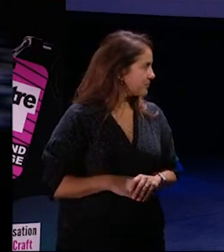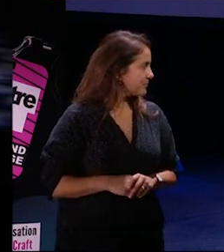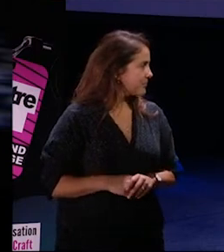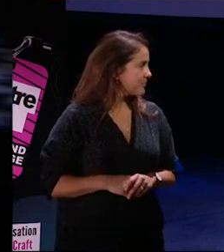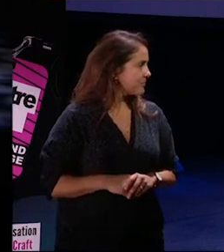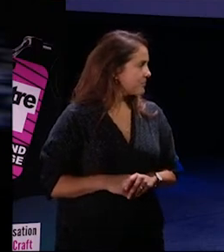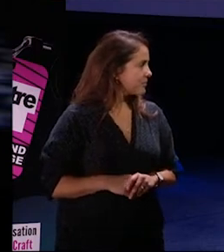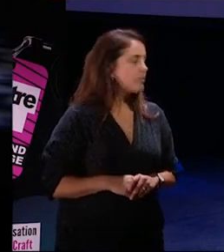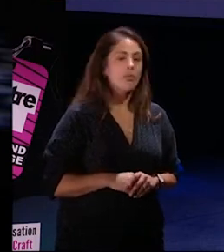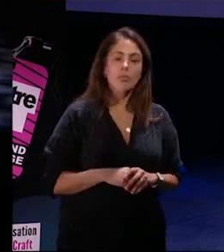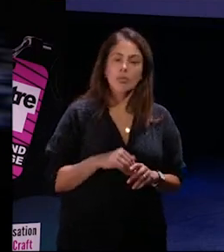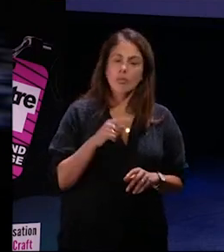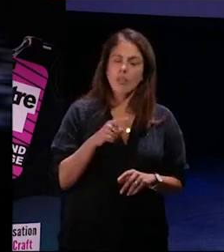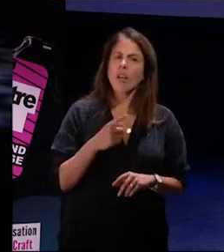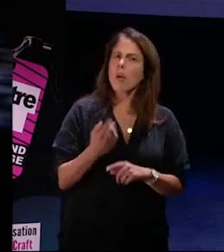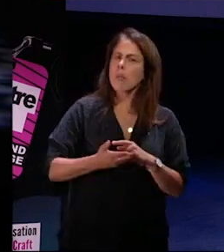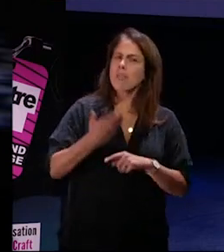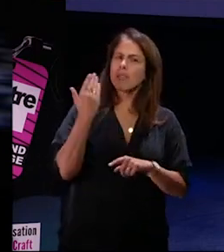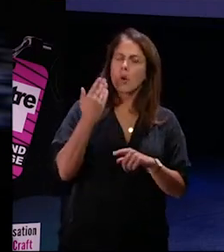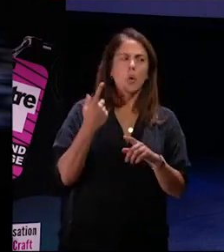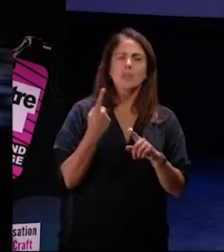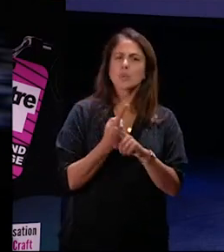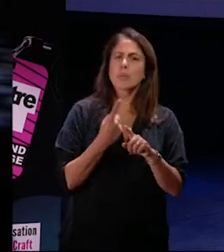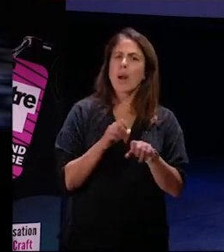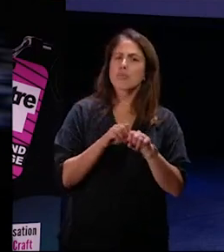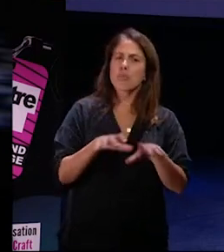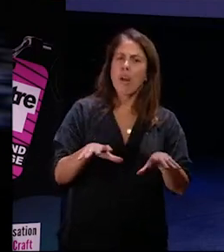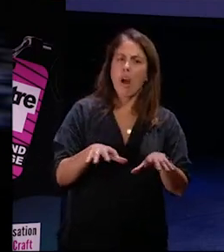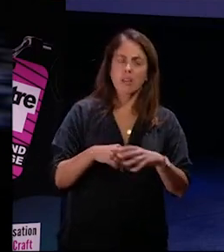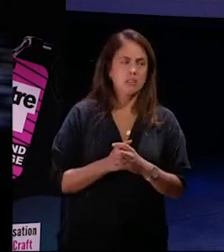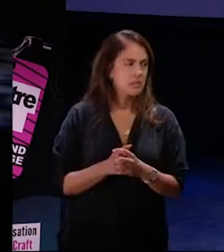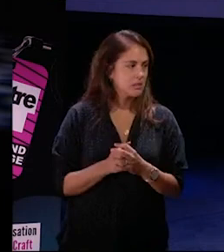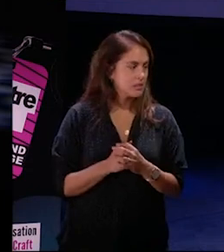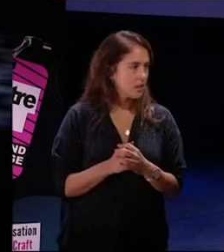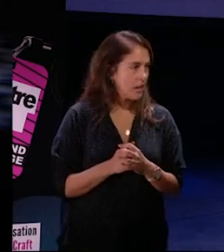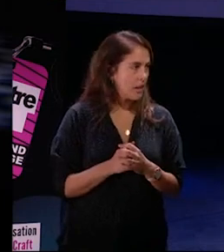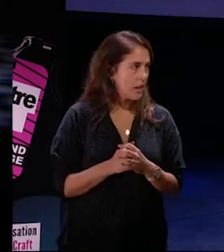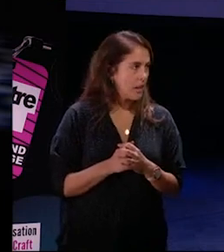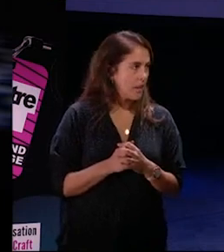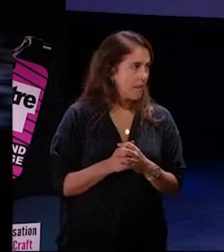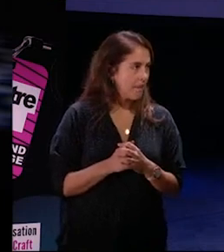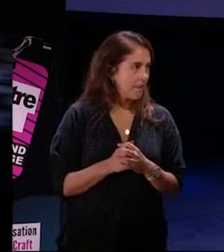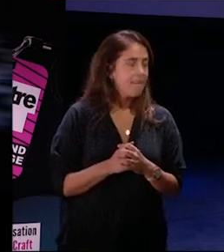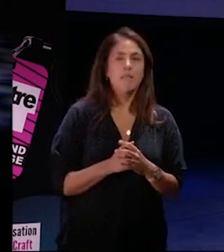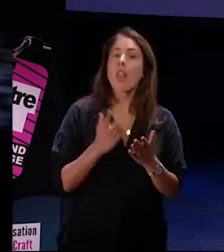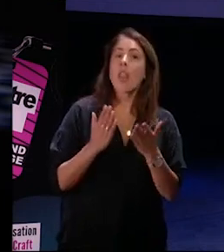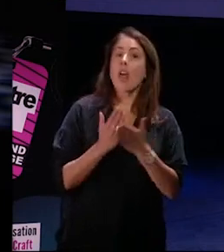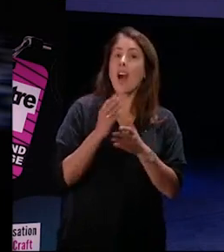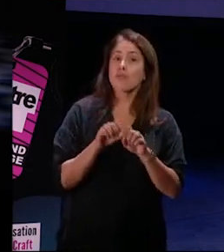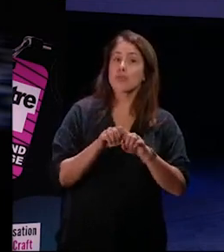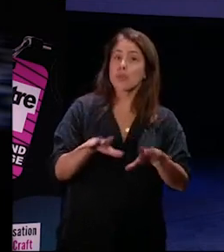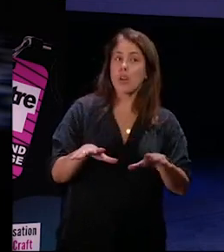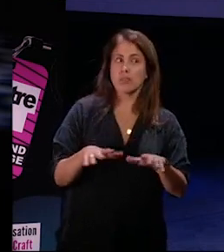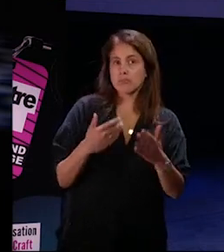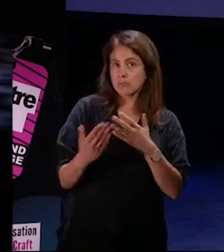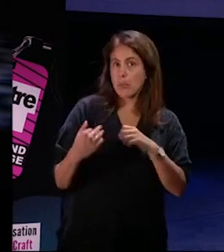We were talking about broadcast just now, weren't we? While we're waiting for anybody to think of a question, and I think we live broadcast most of our productions here,